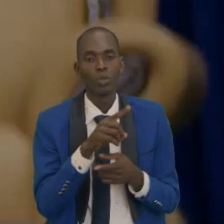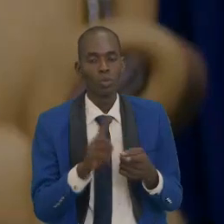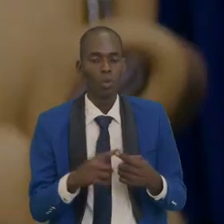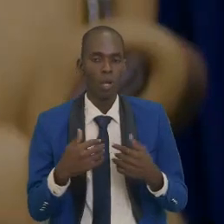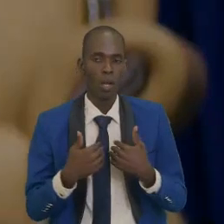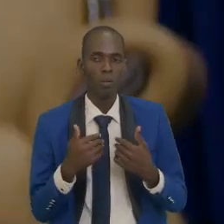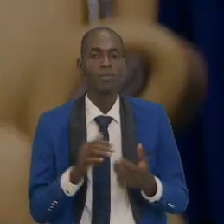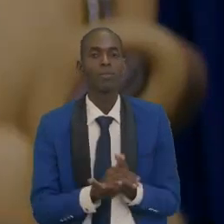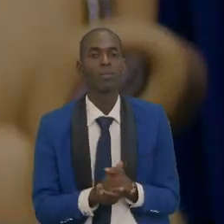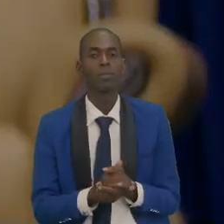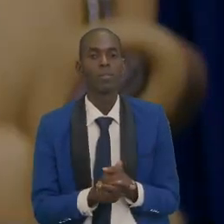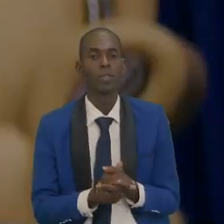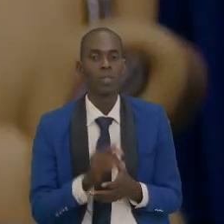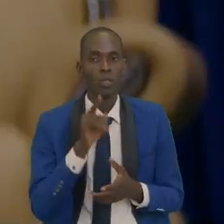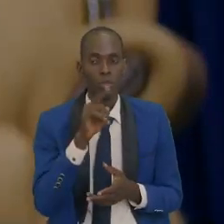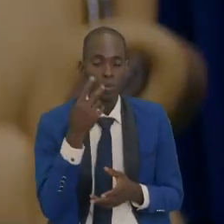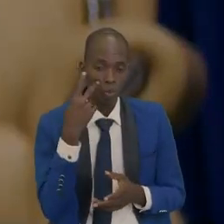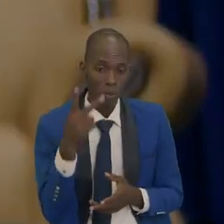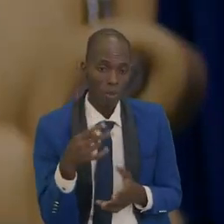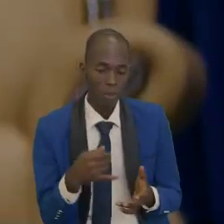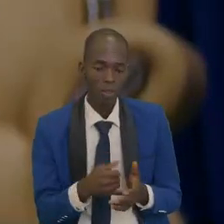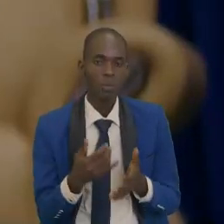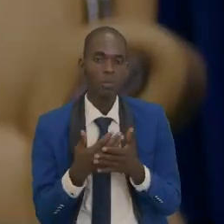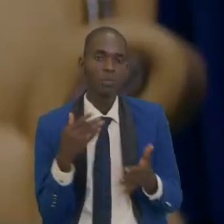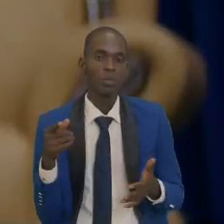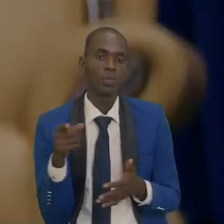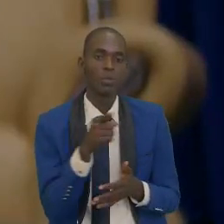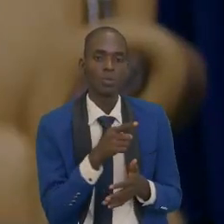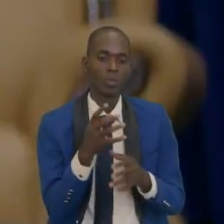you seek before you see each